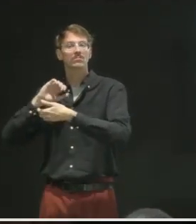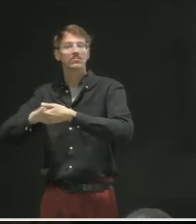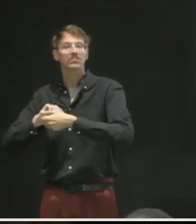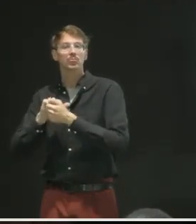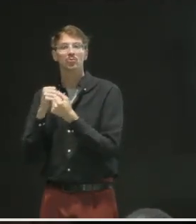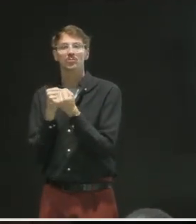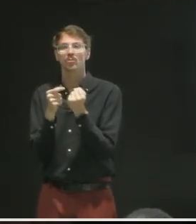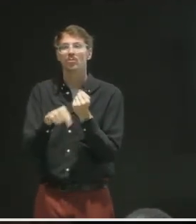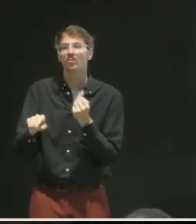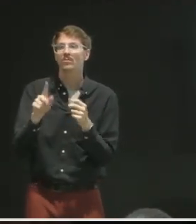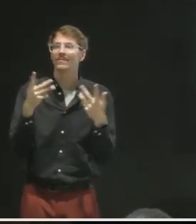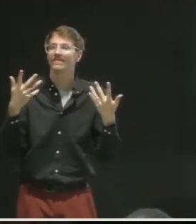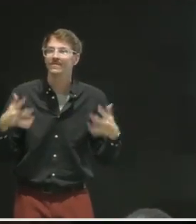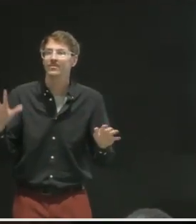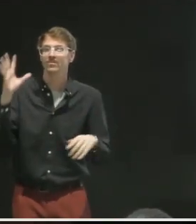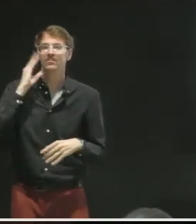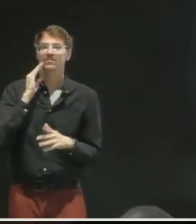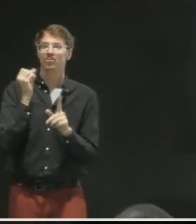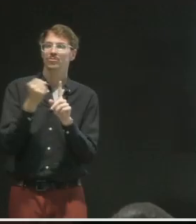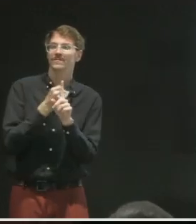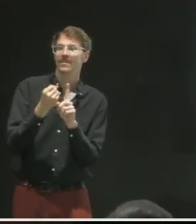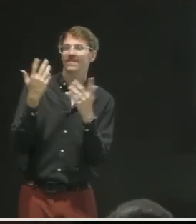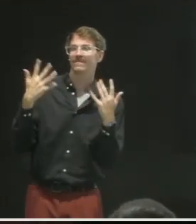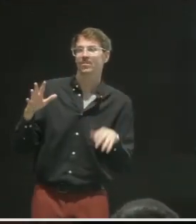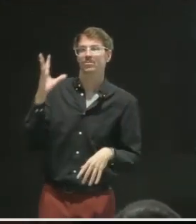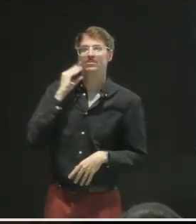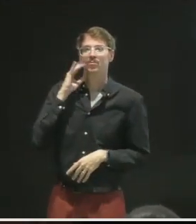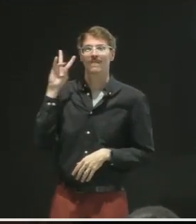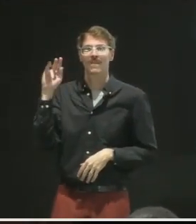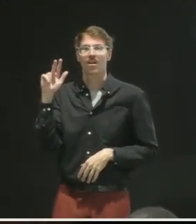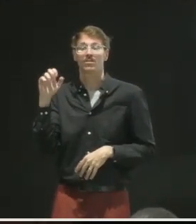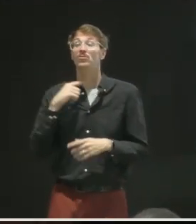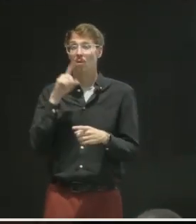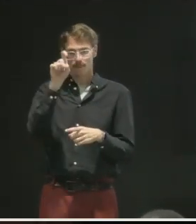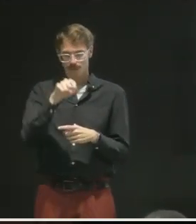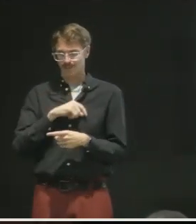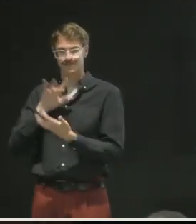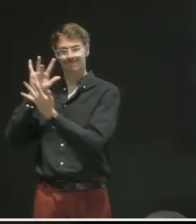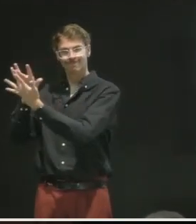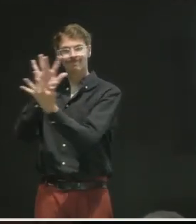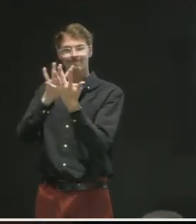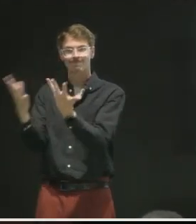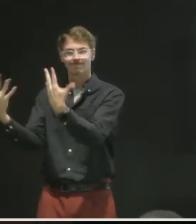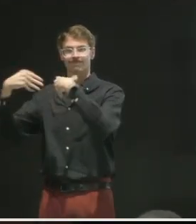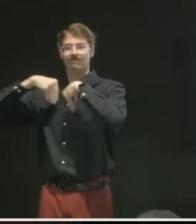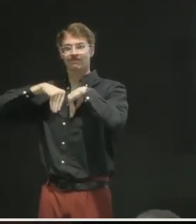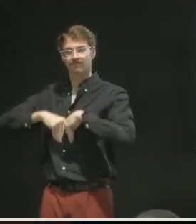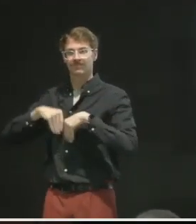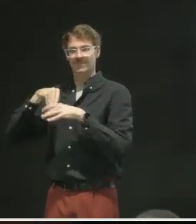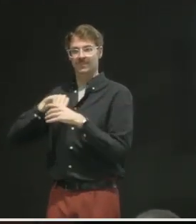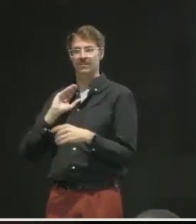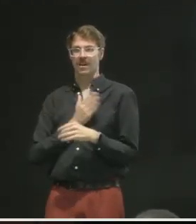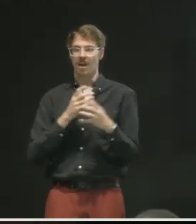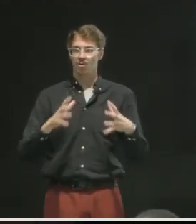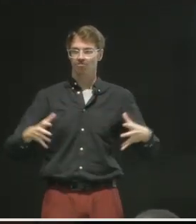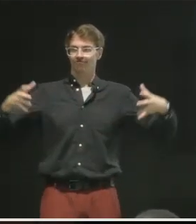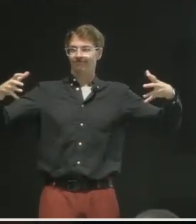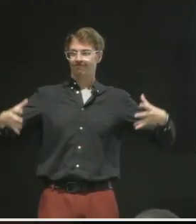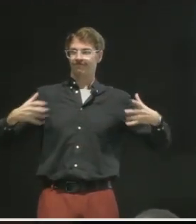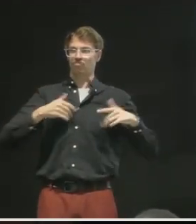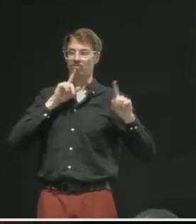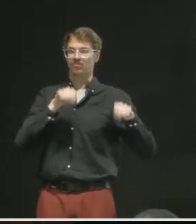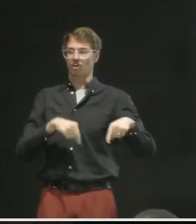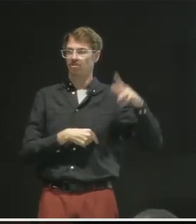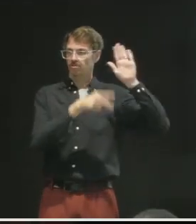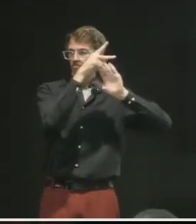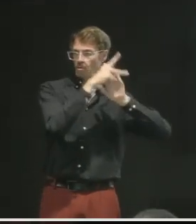to integrate them into our coordination mechanisms in the aftermath of a disaster. At the institutional